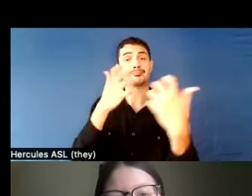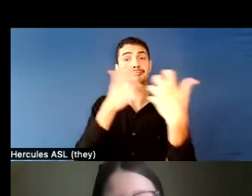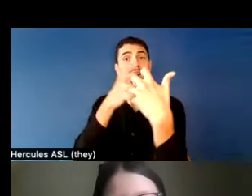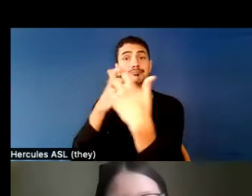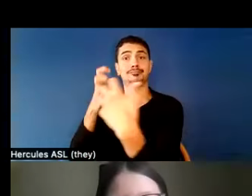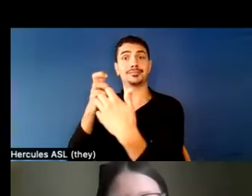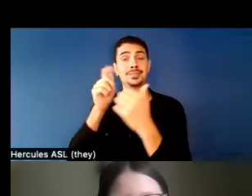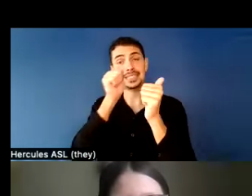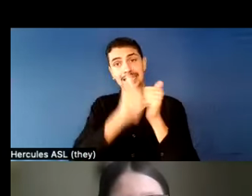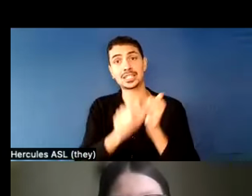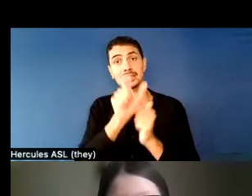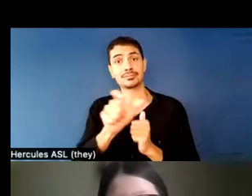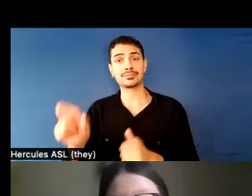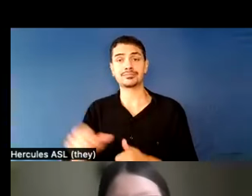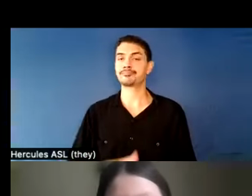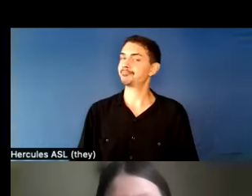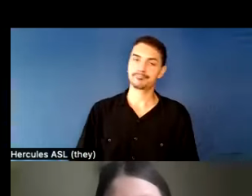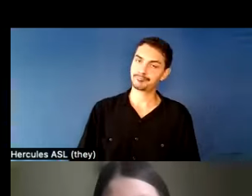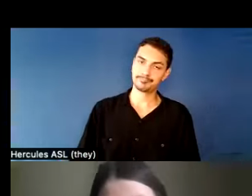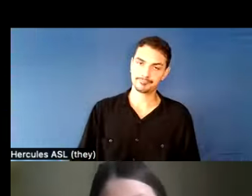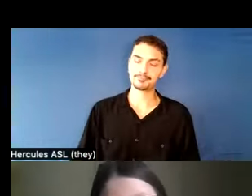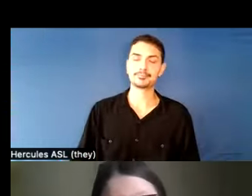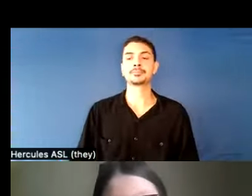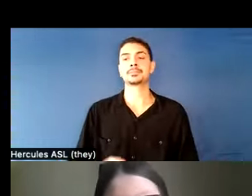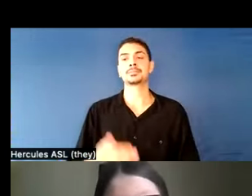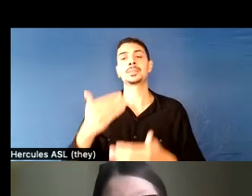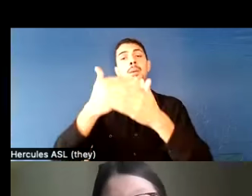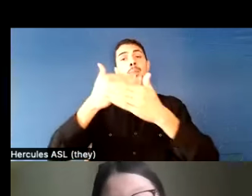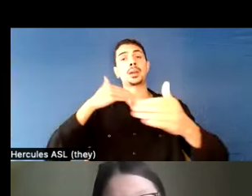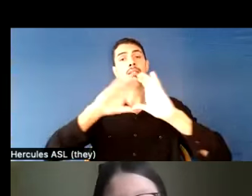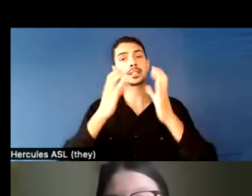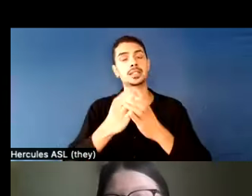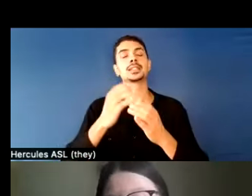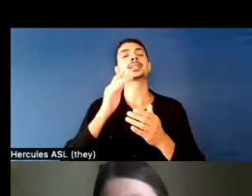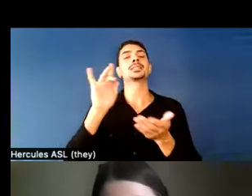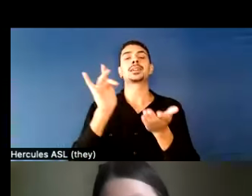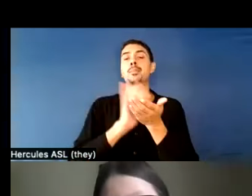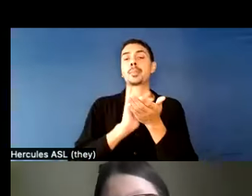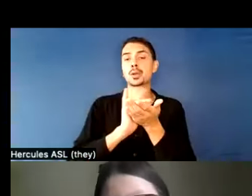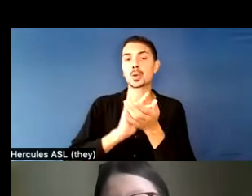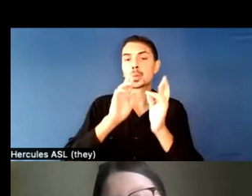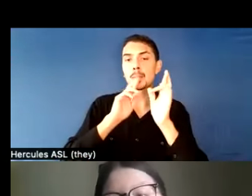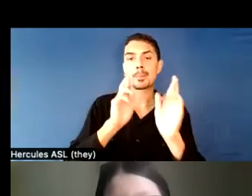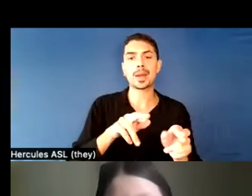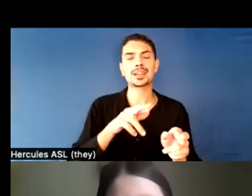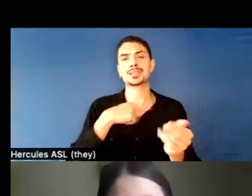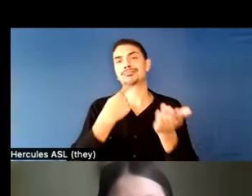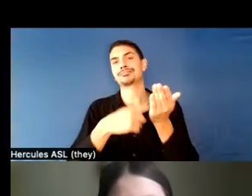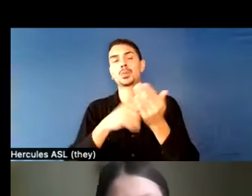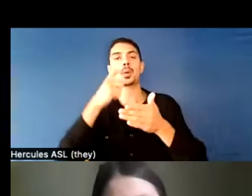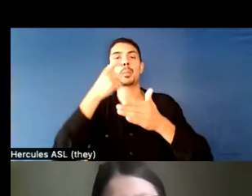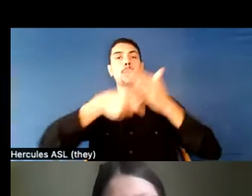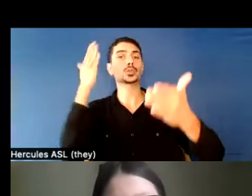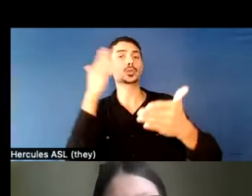survivors. And so I know that in prior sessions, folks have talked about the medical response, the prosecution response, law enforcement